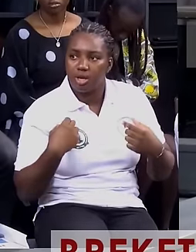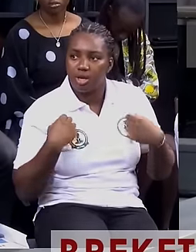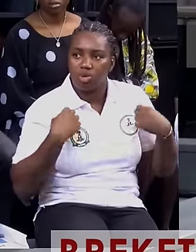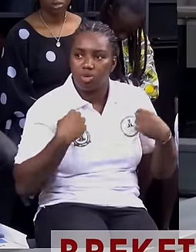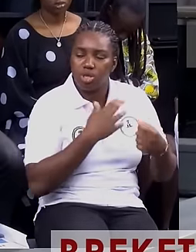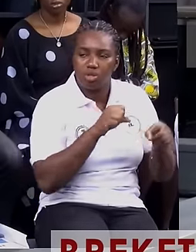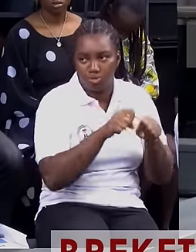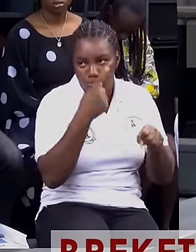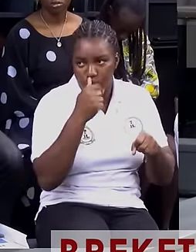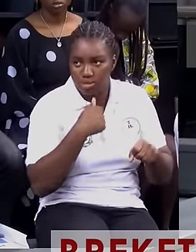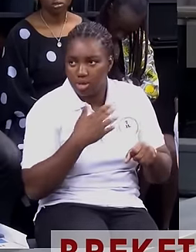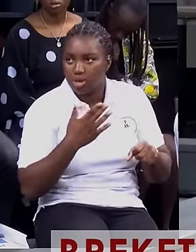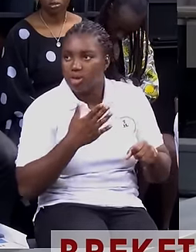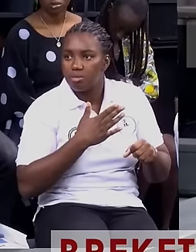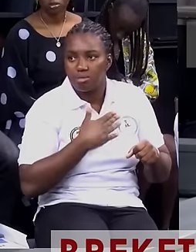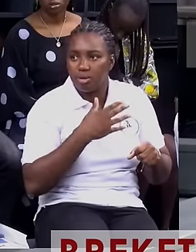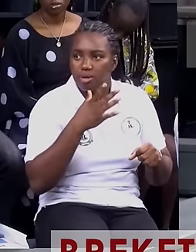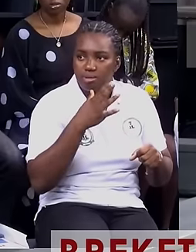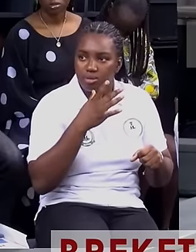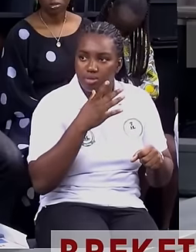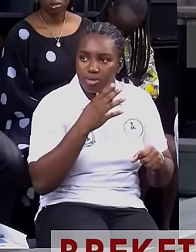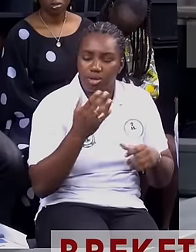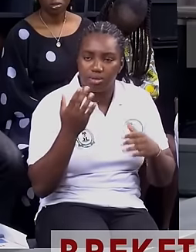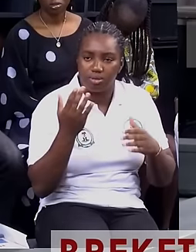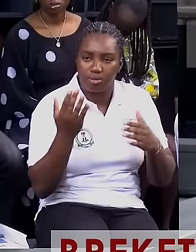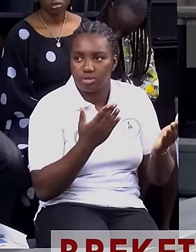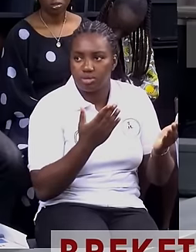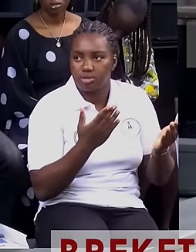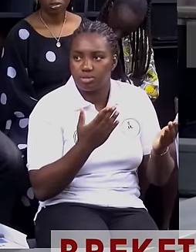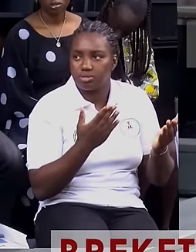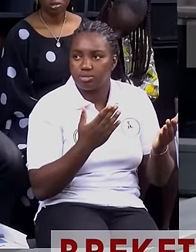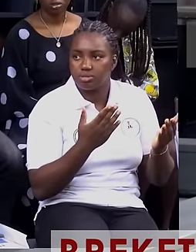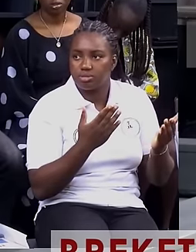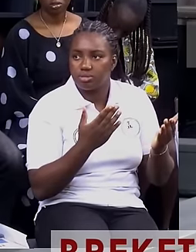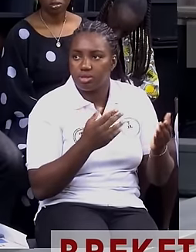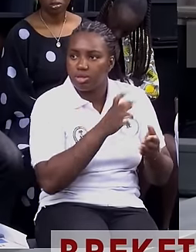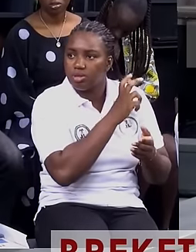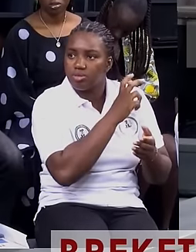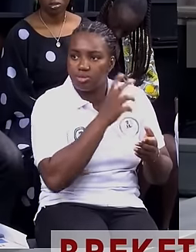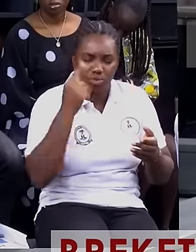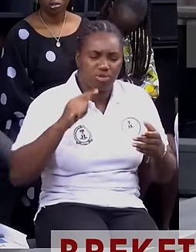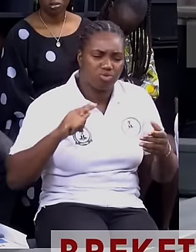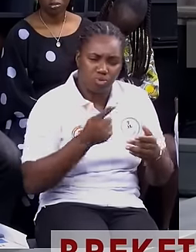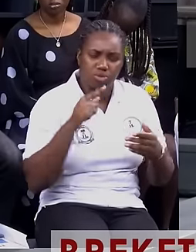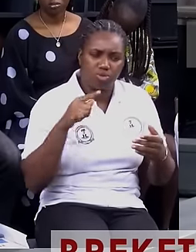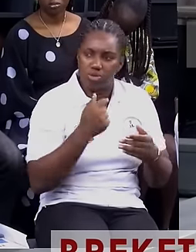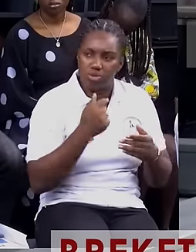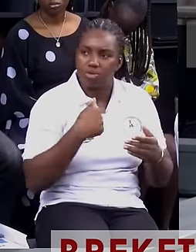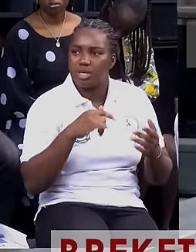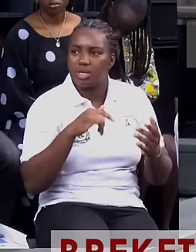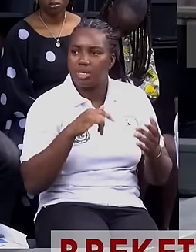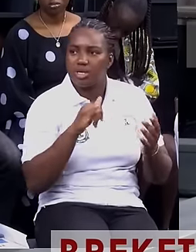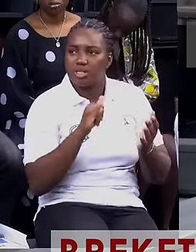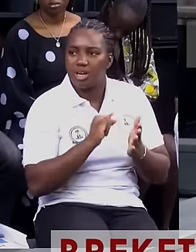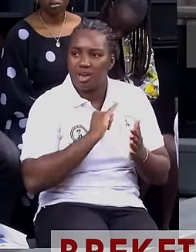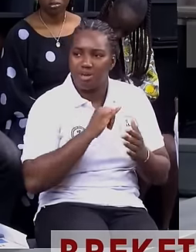and shoes for me. So my mom brought them to me. Then when she came, the police were still insulting me, telling them that she had